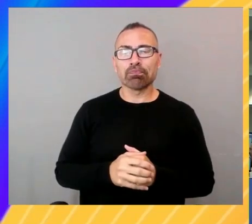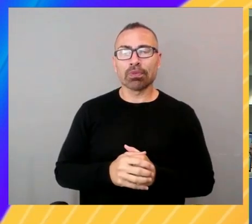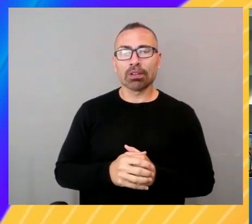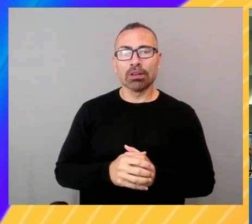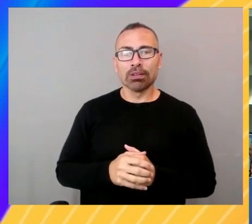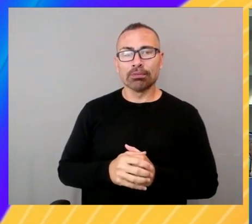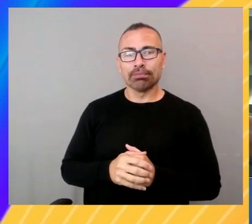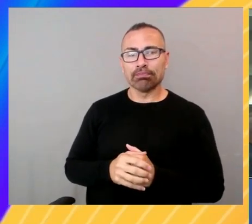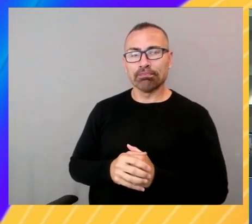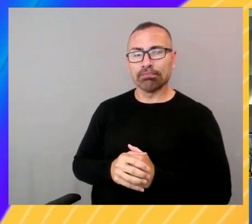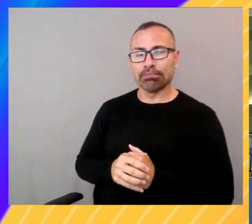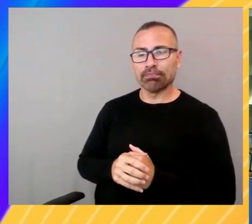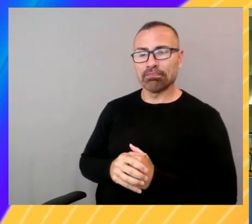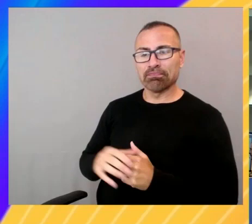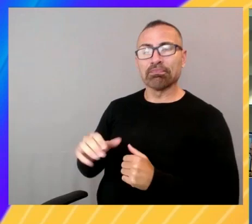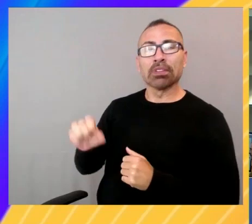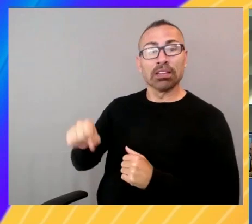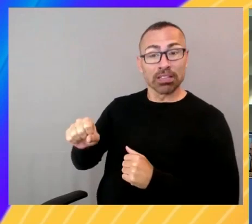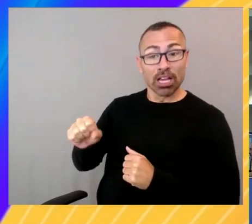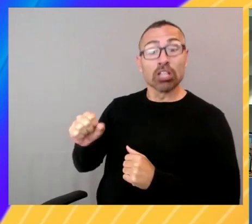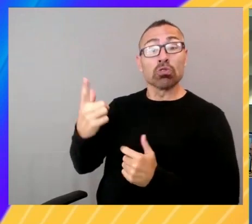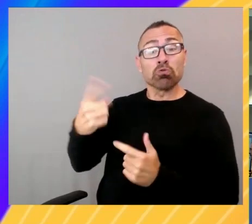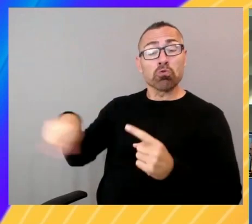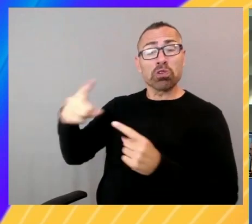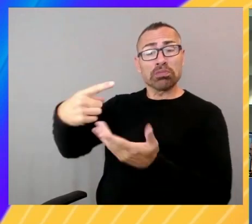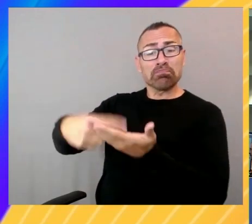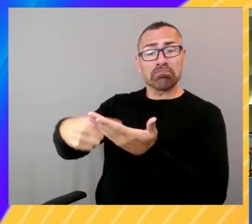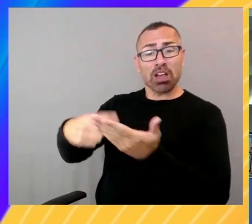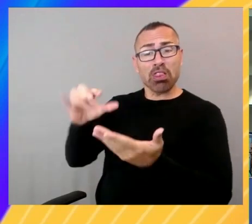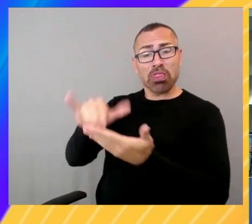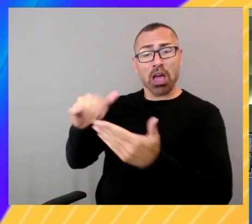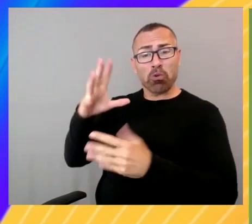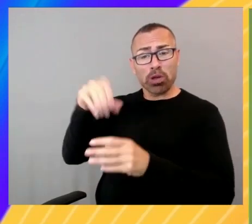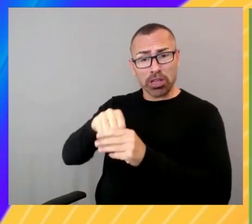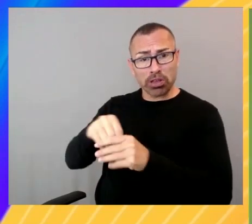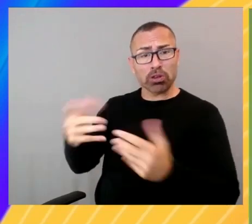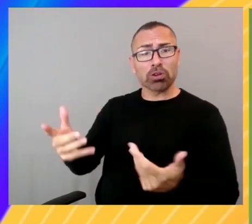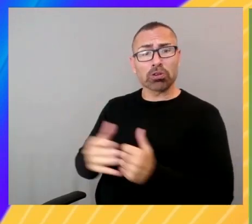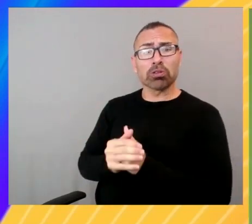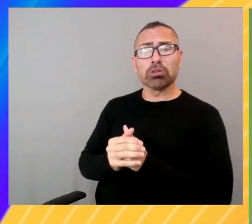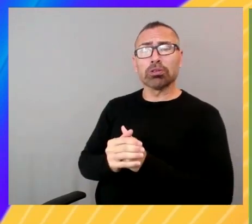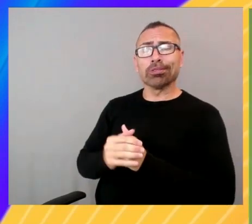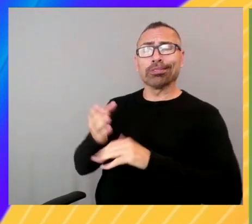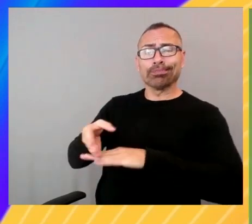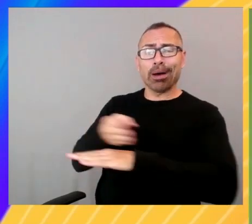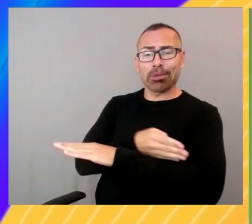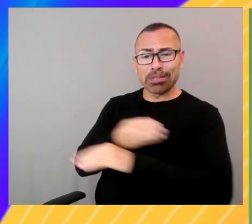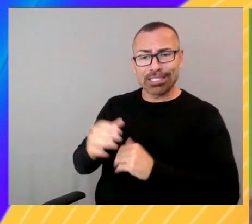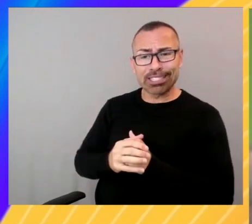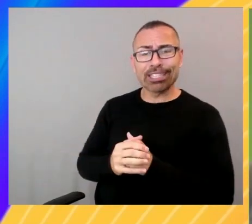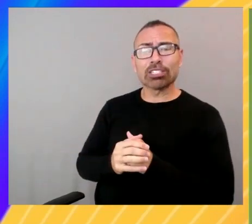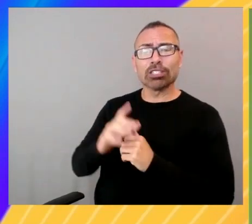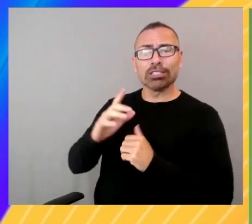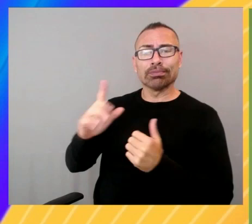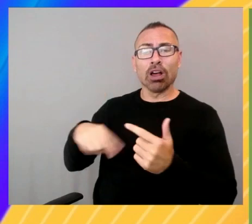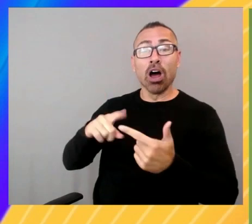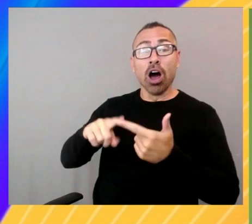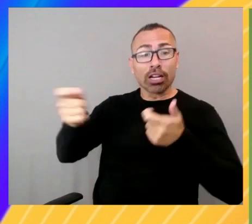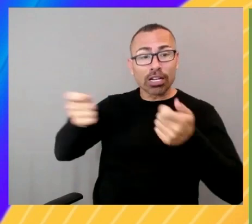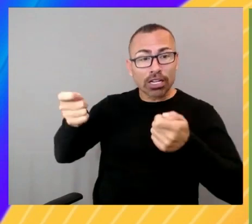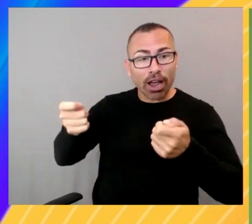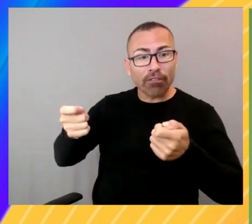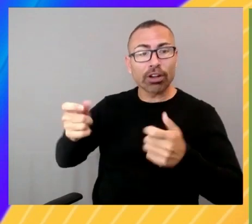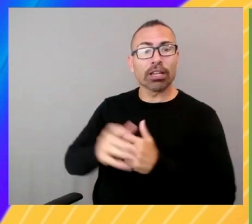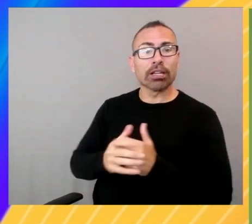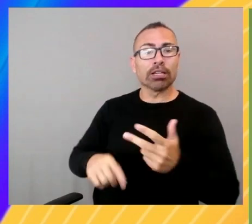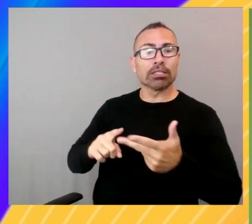only monitoring observability, but governance compliance, really big topic, and it's something that we look to a lot of our basic foundational tooling,